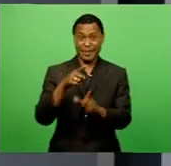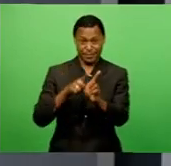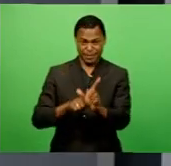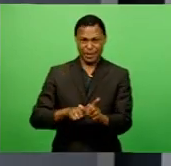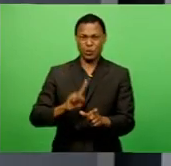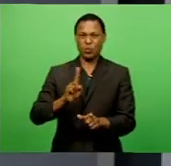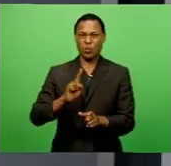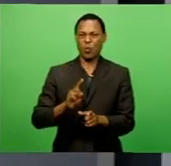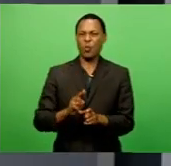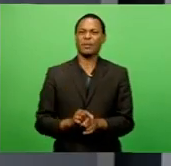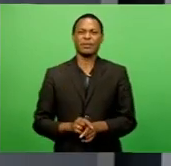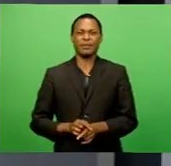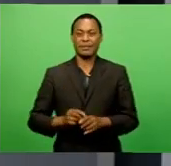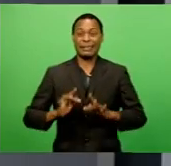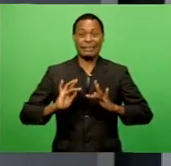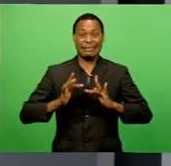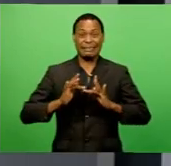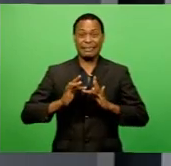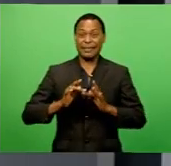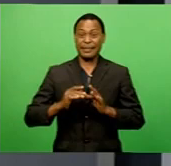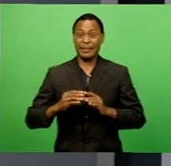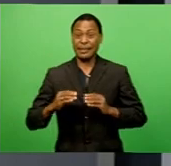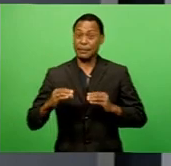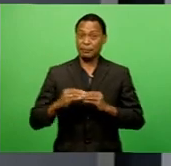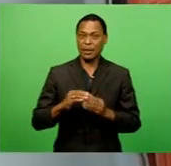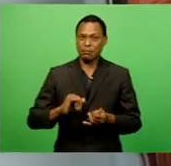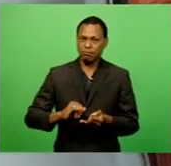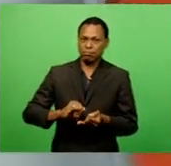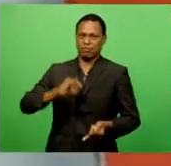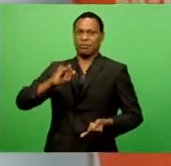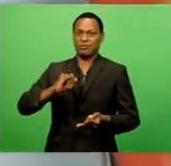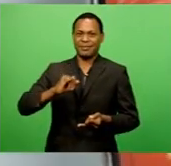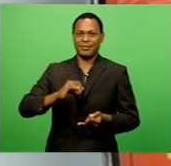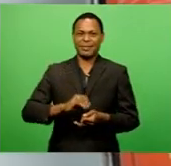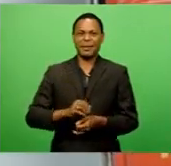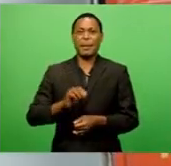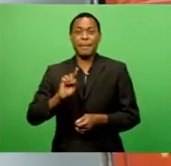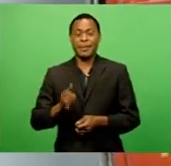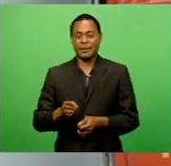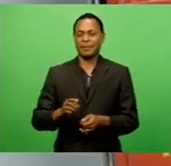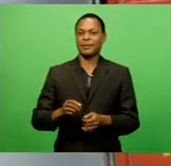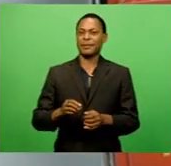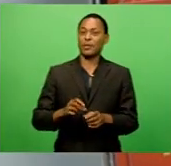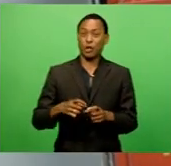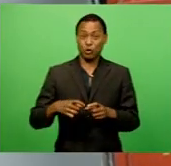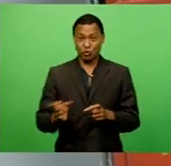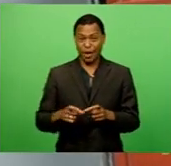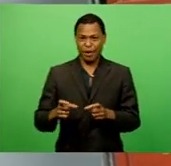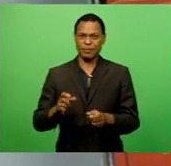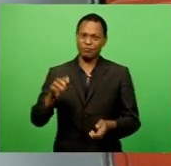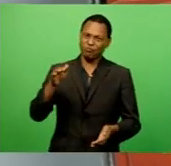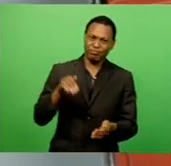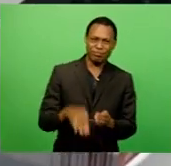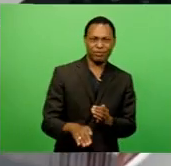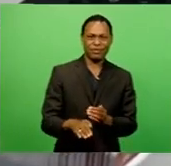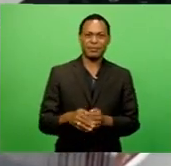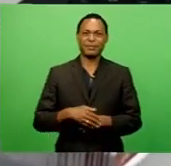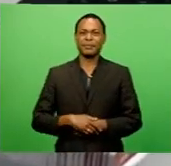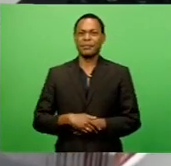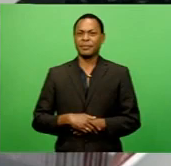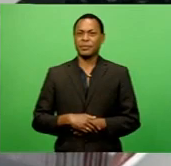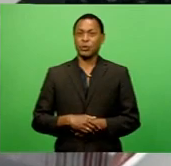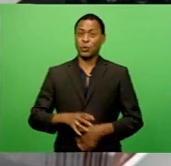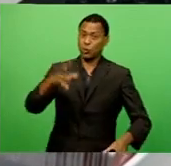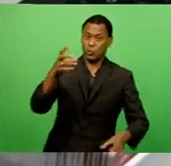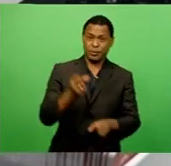by 109%, while the use of checks fell 57%. Payments totaling $71.1